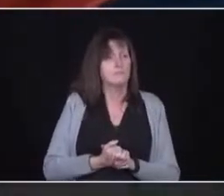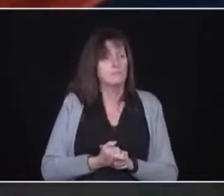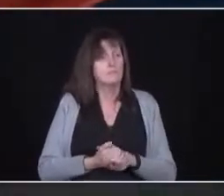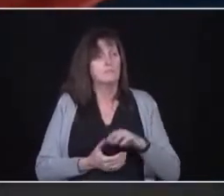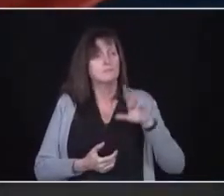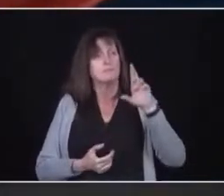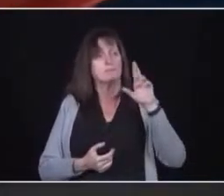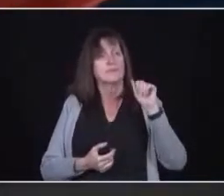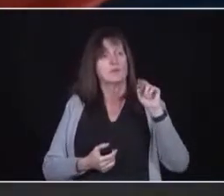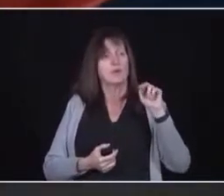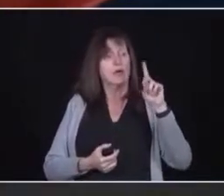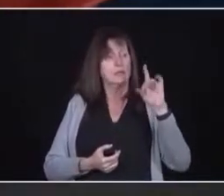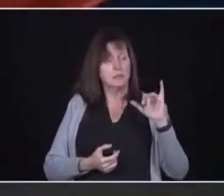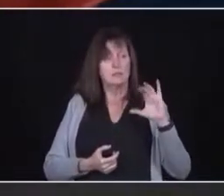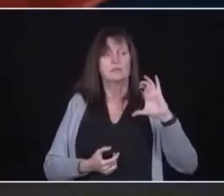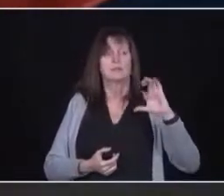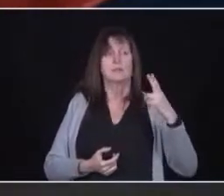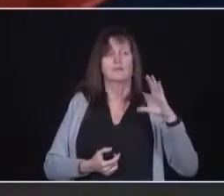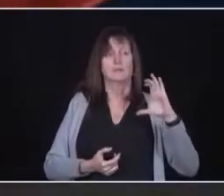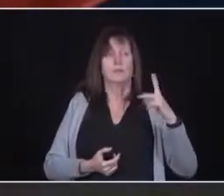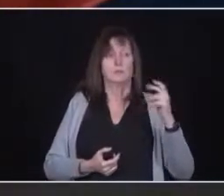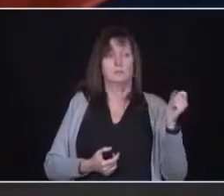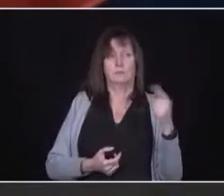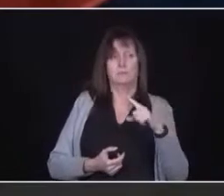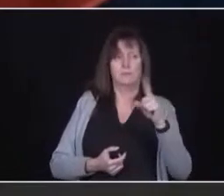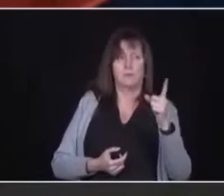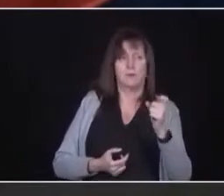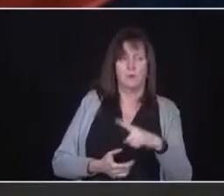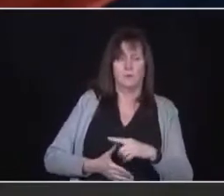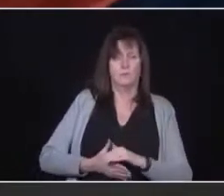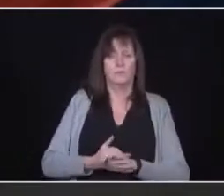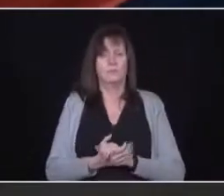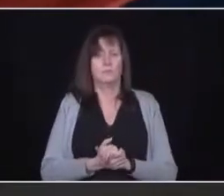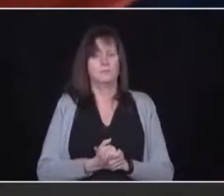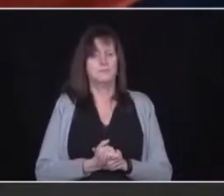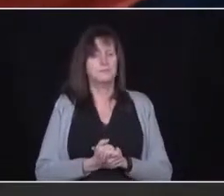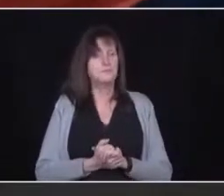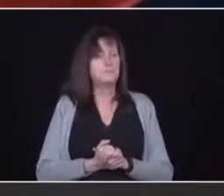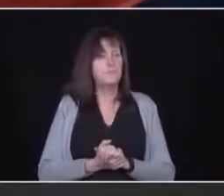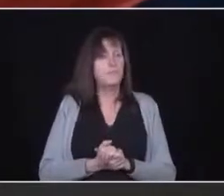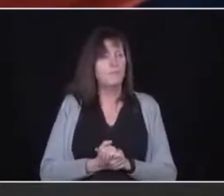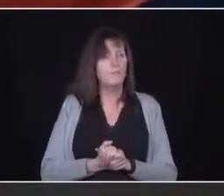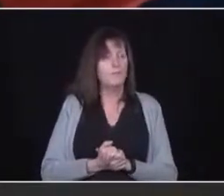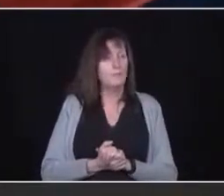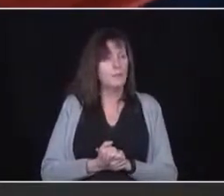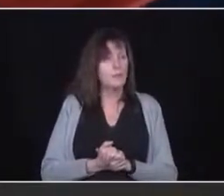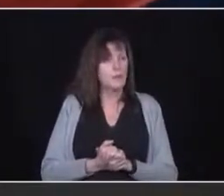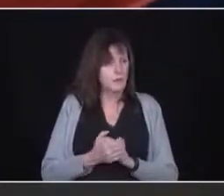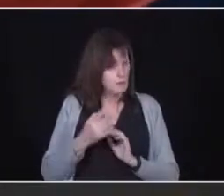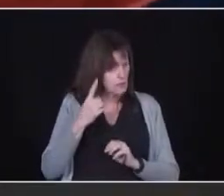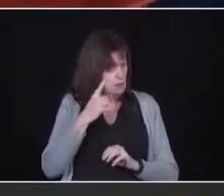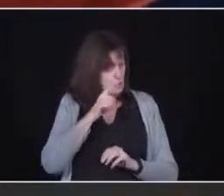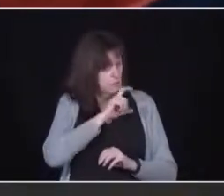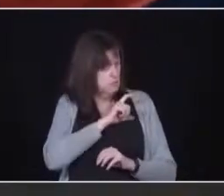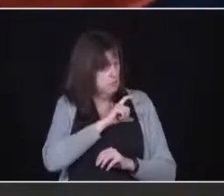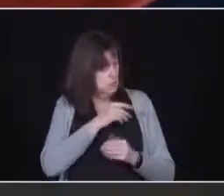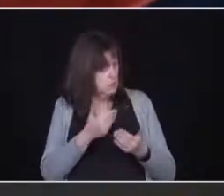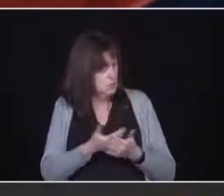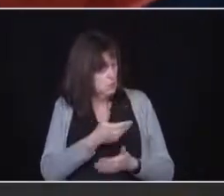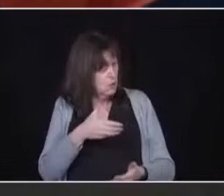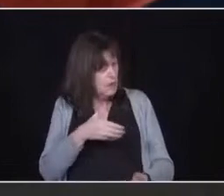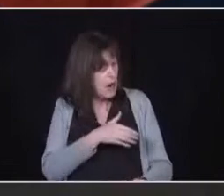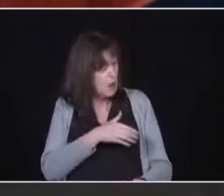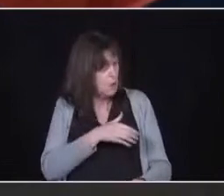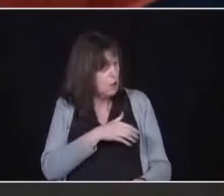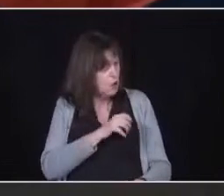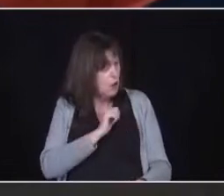Randy. Yeah, hi, thanks for taking my question. I'm wondering about these new police powers to just randomly stop someone walking down